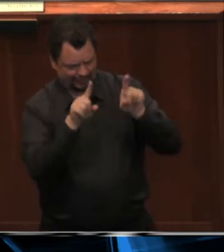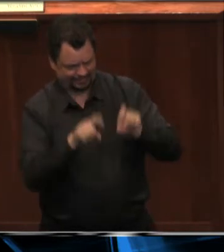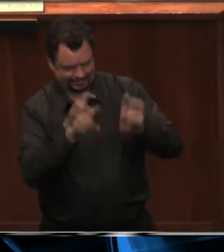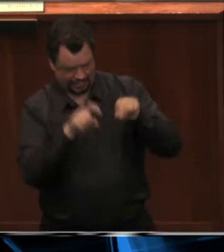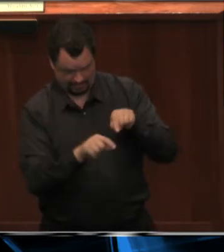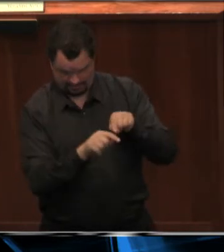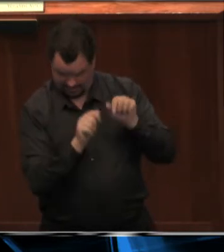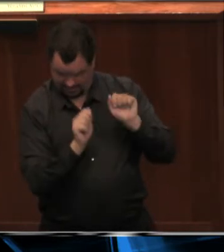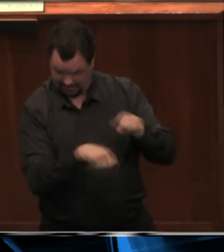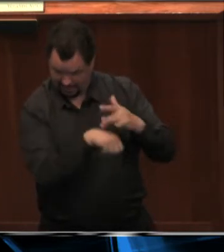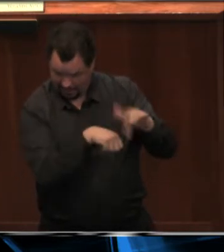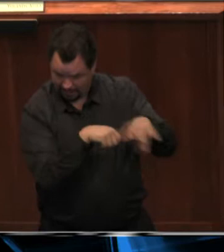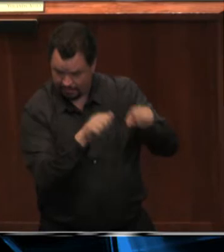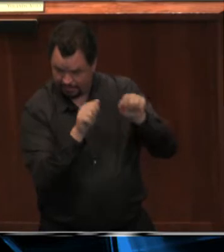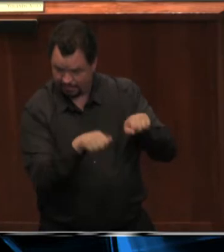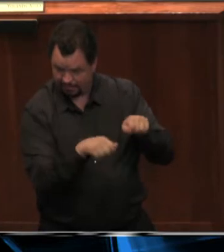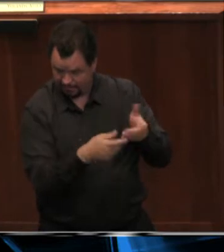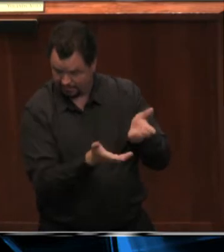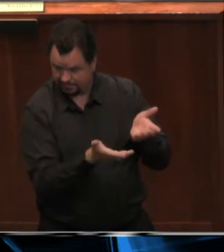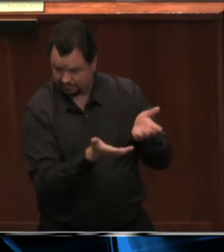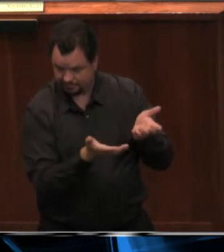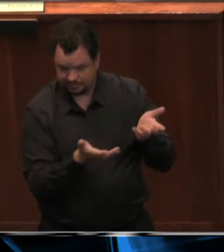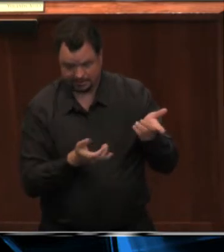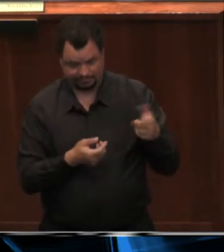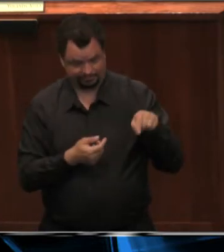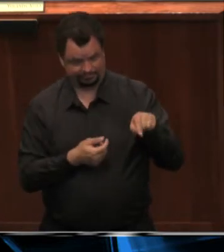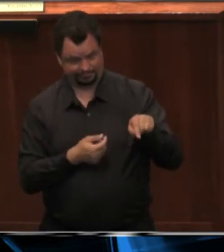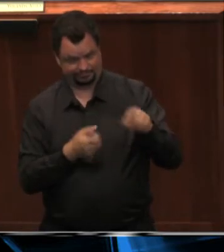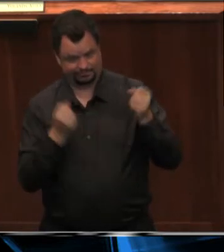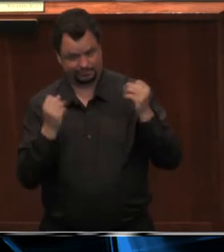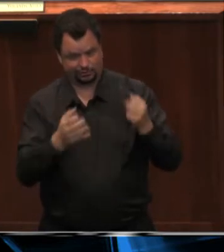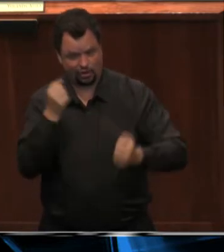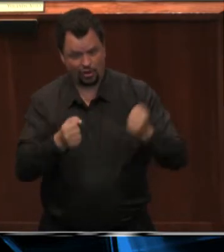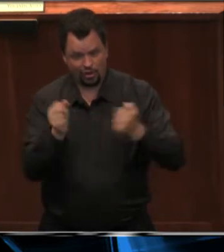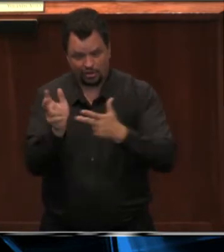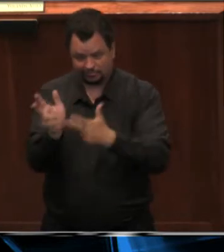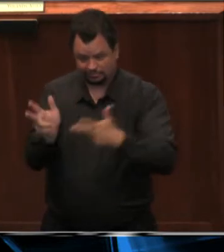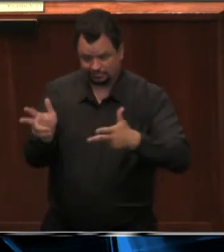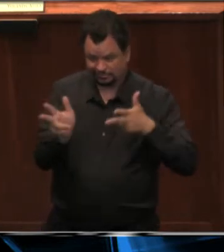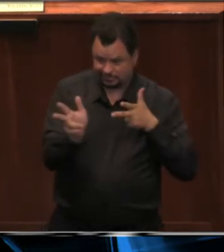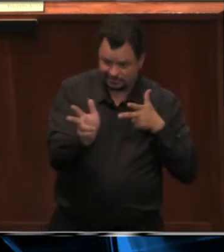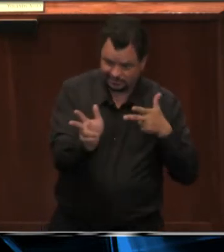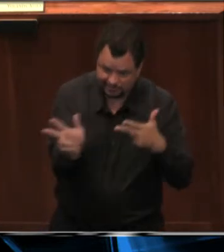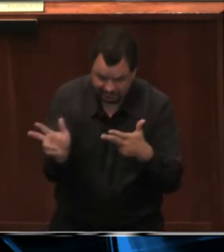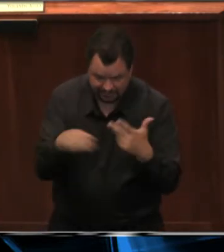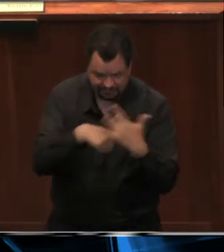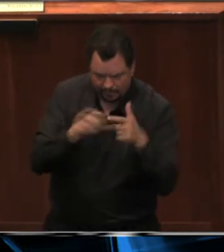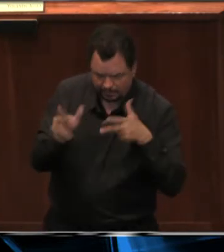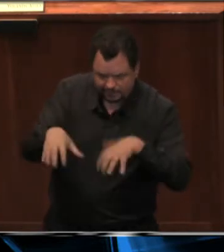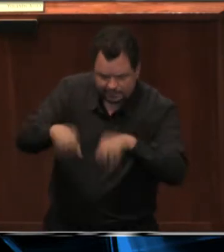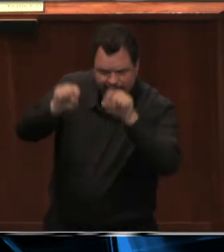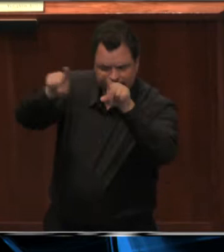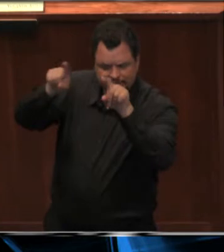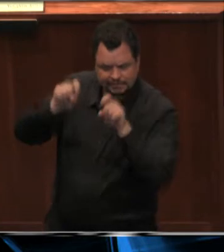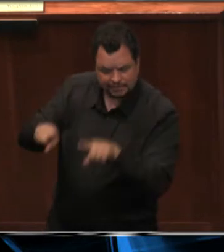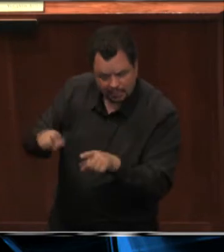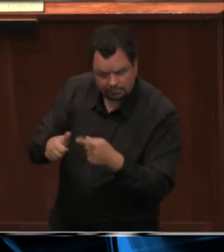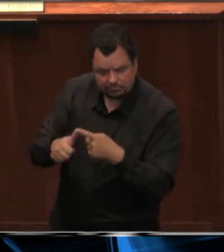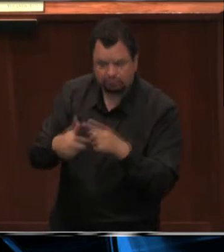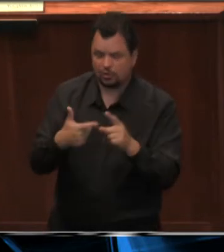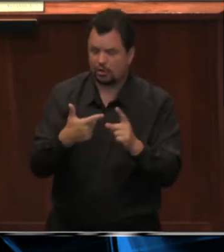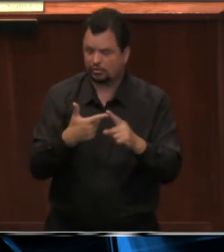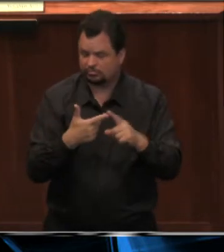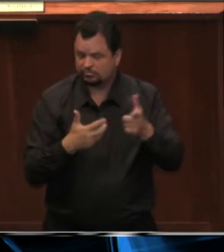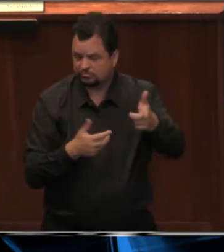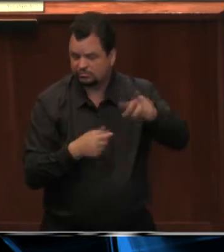not just what we have in terms of the drive-through lines or going to your physician's office to get the test. It's also the capacity